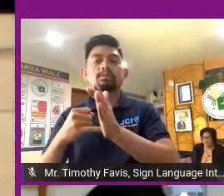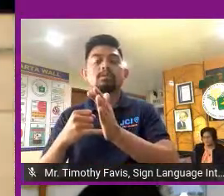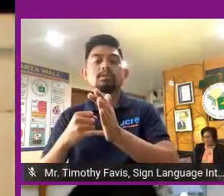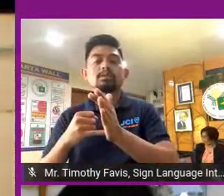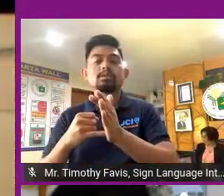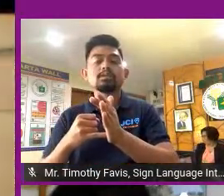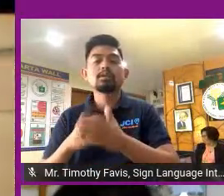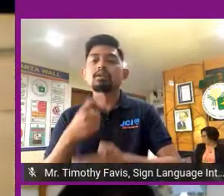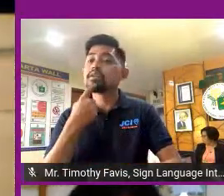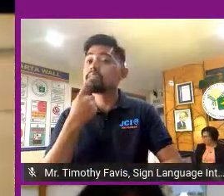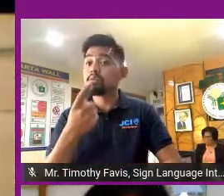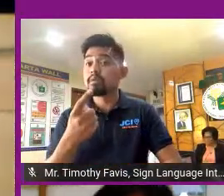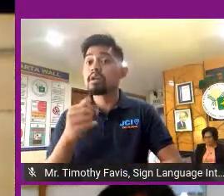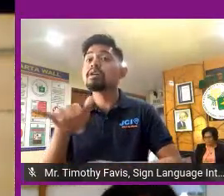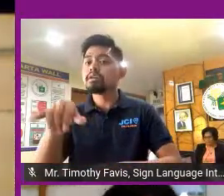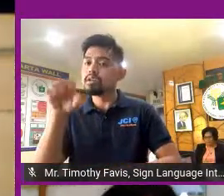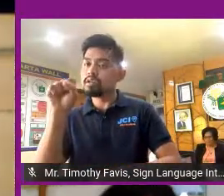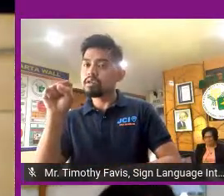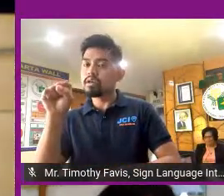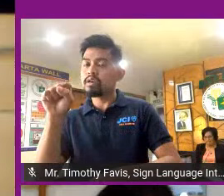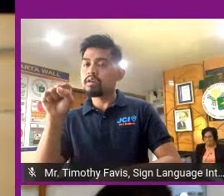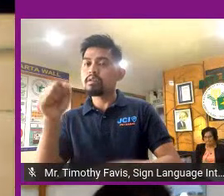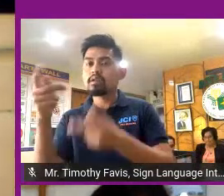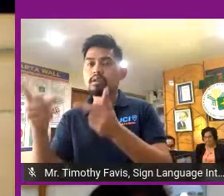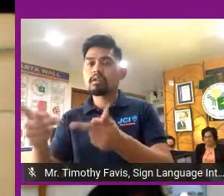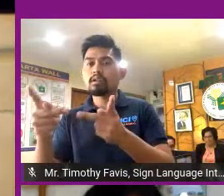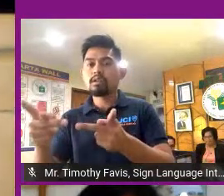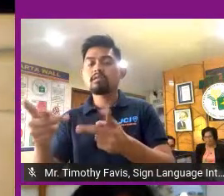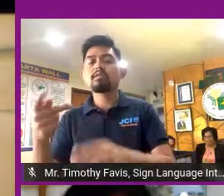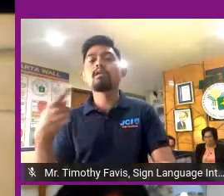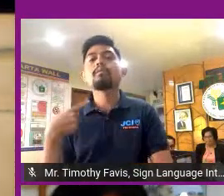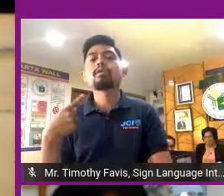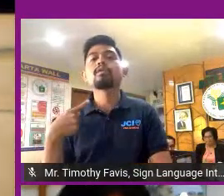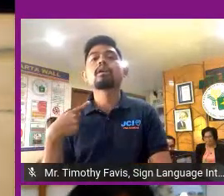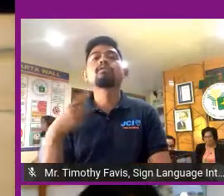ano? We have only 40 attendees.